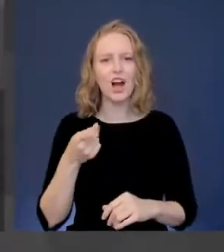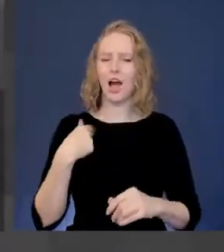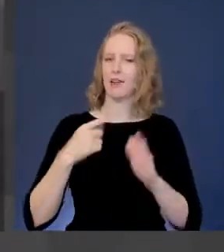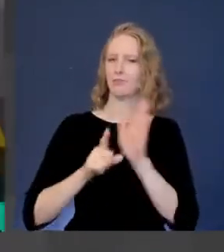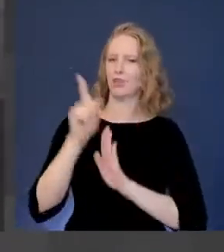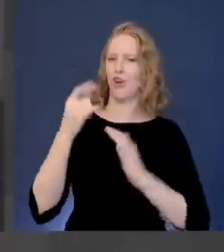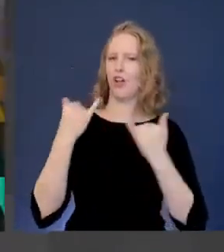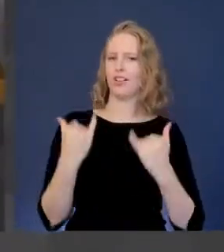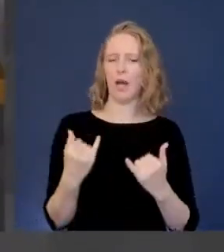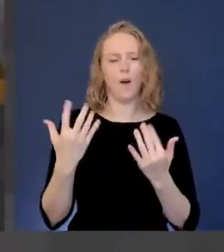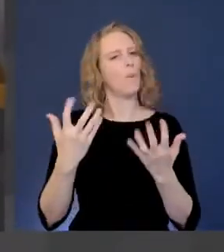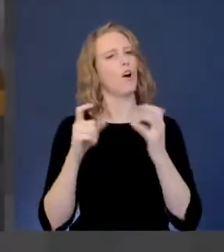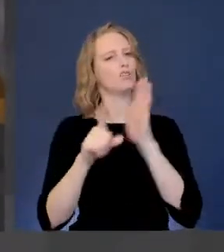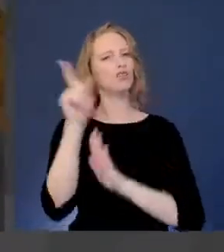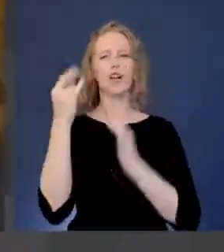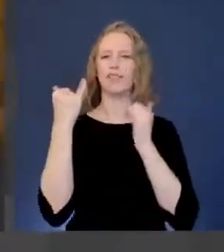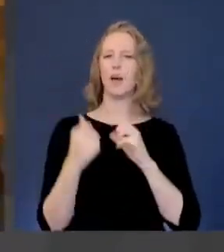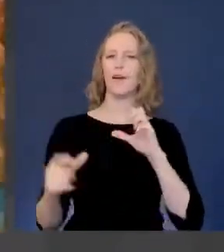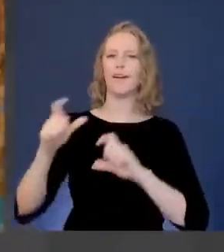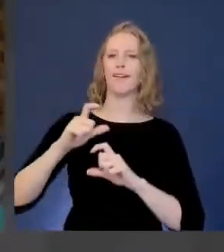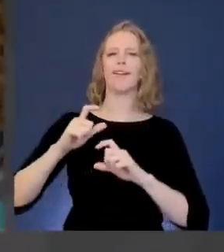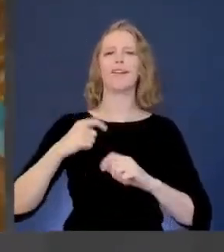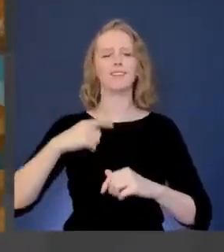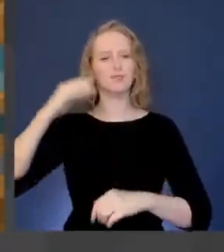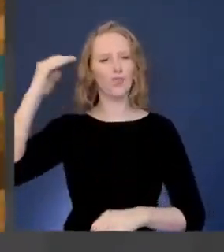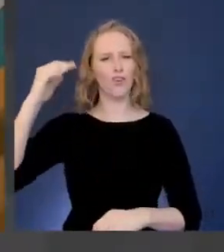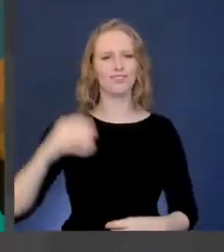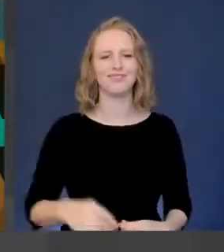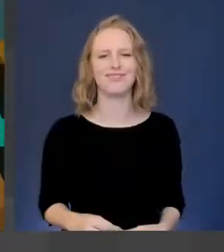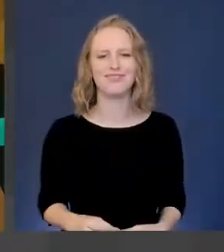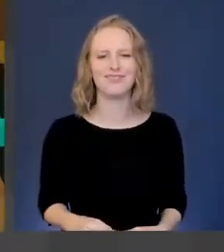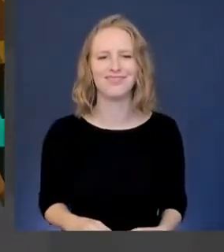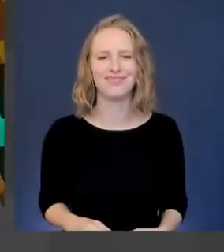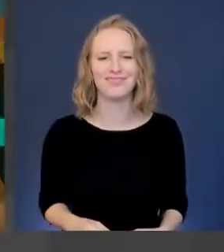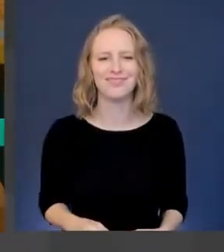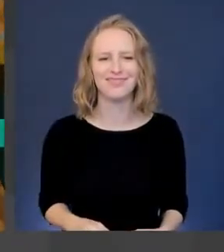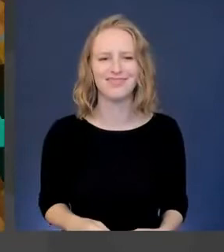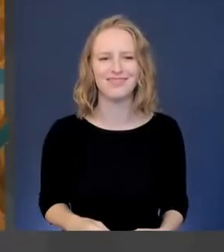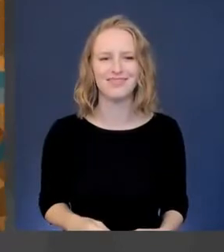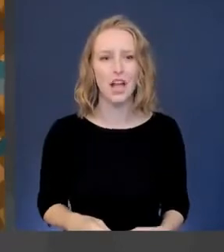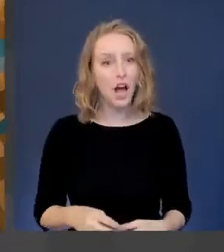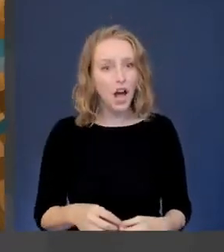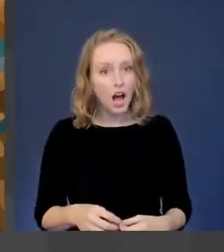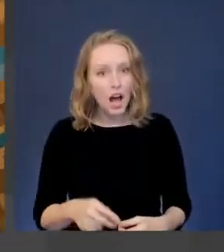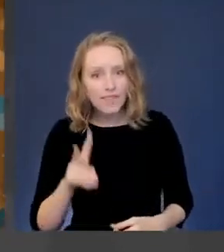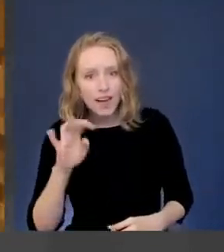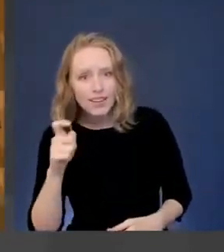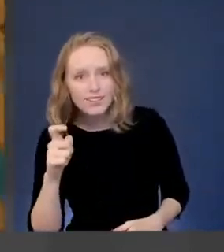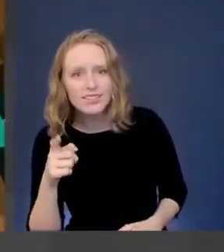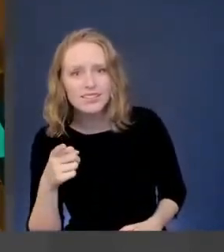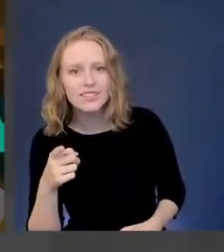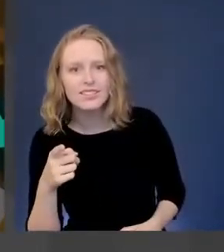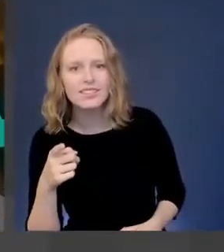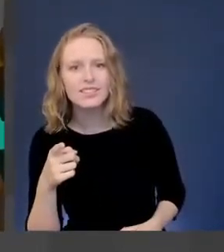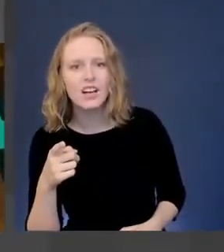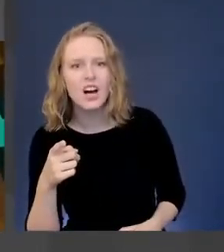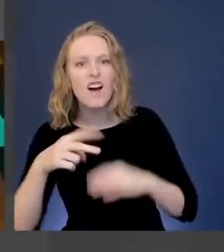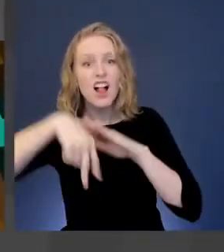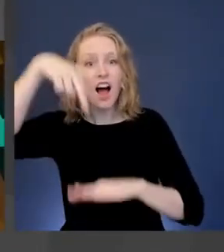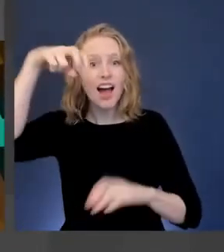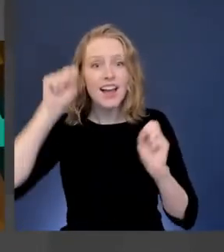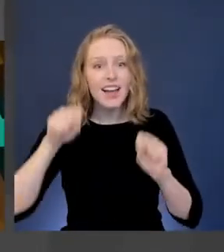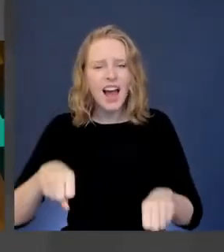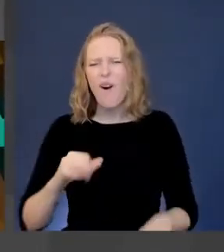be tall and now I am. Okay. So this is great. I'm gonna morph soon. Oh, I'm a Vex. Can you fly? I can fly.